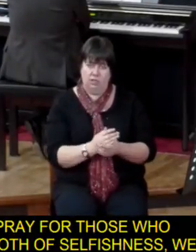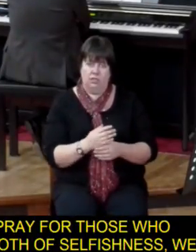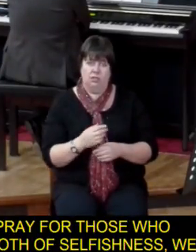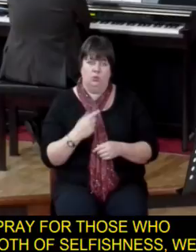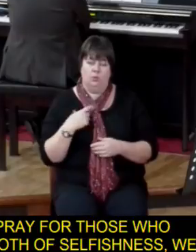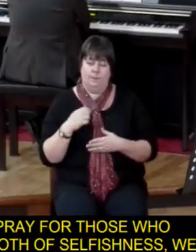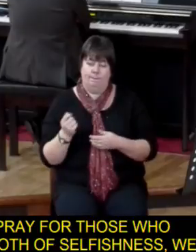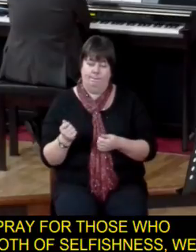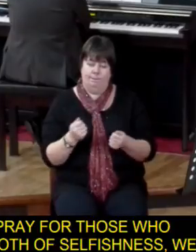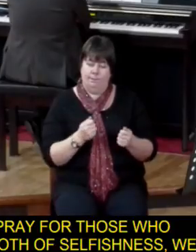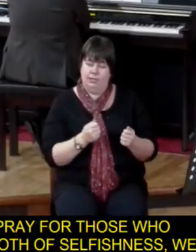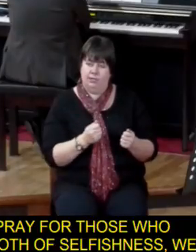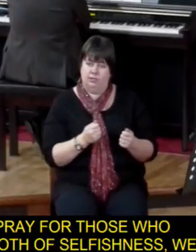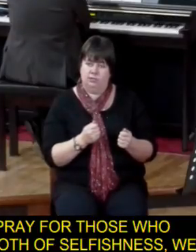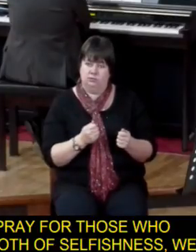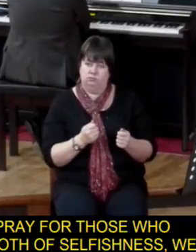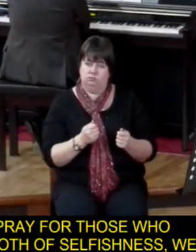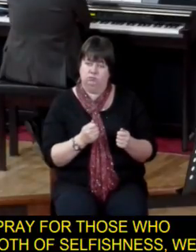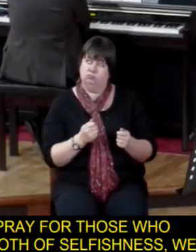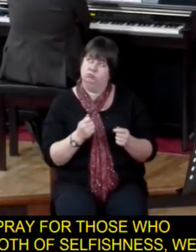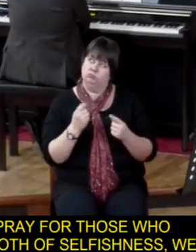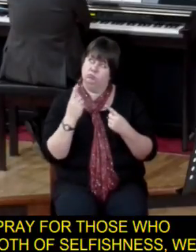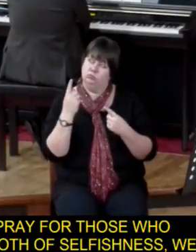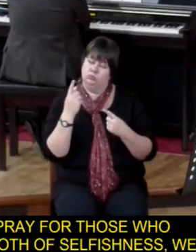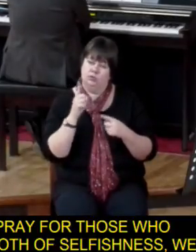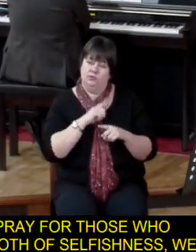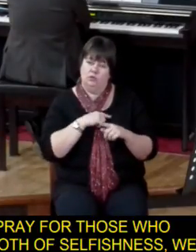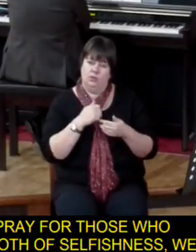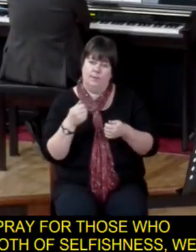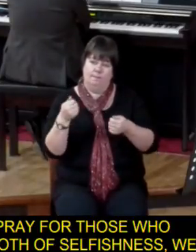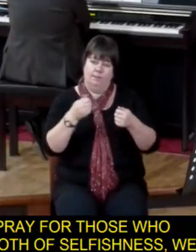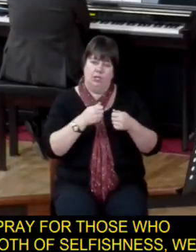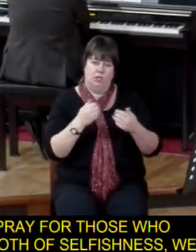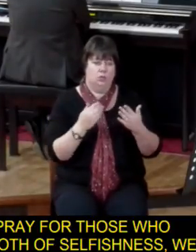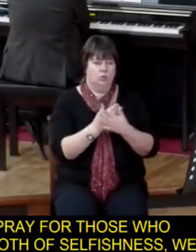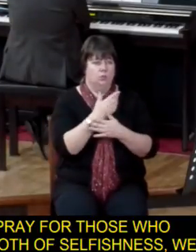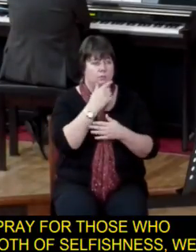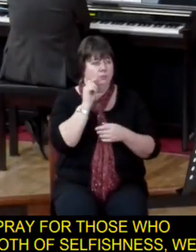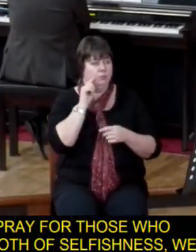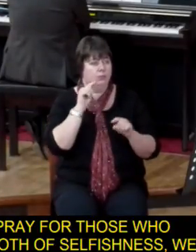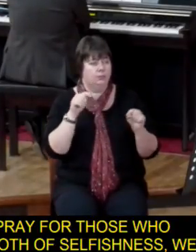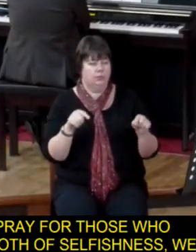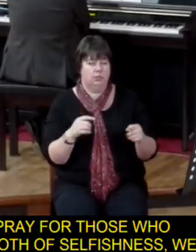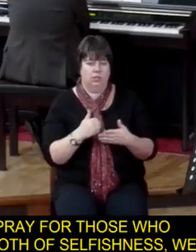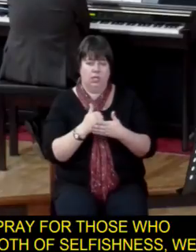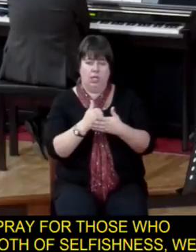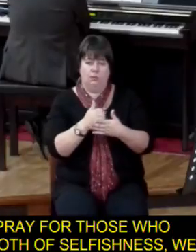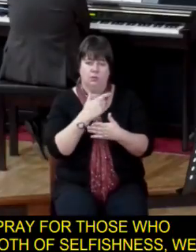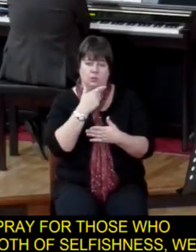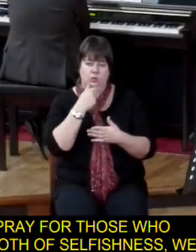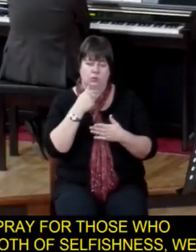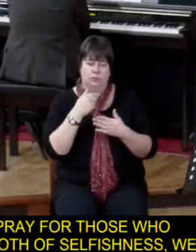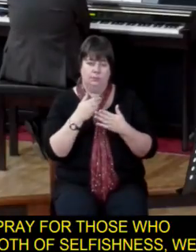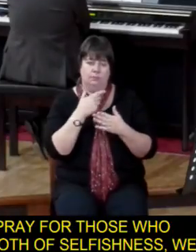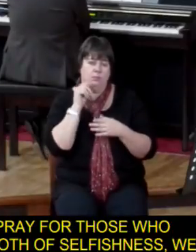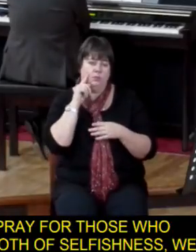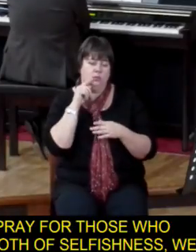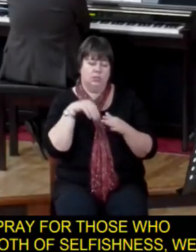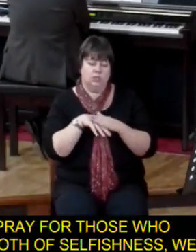you to bring others to you. In Jesus' name we